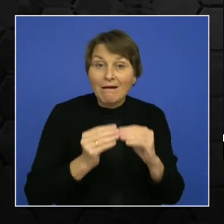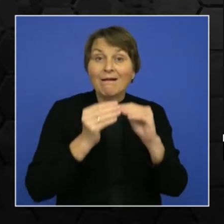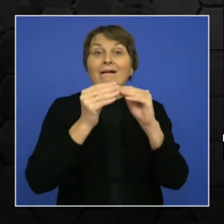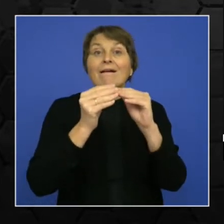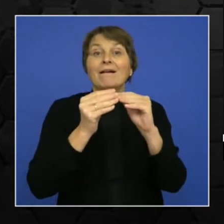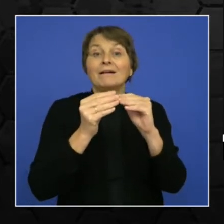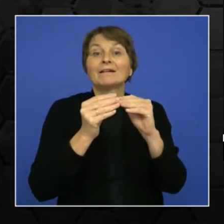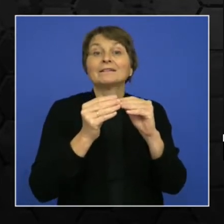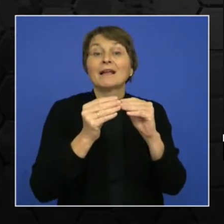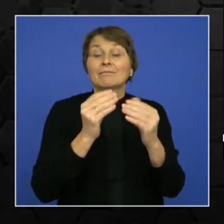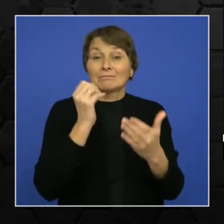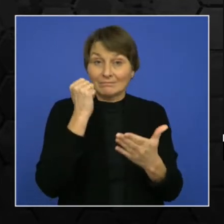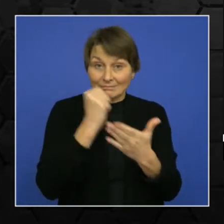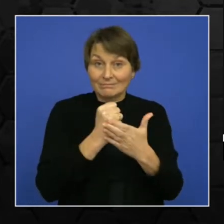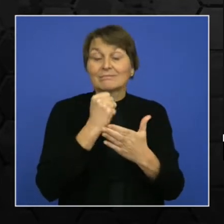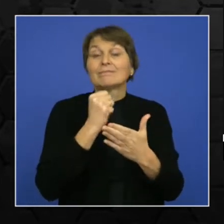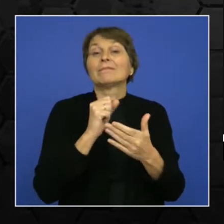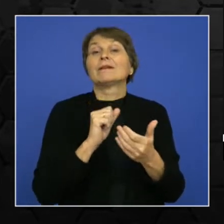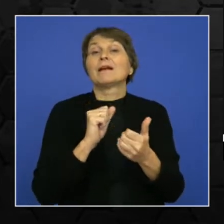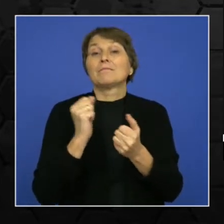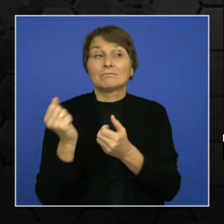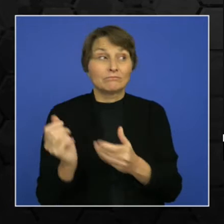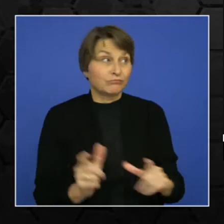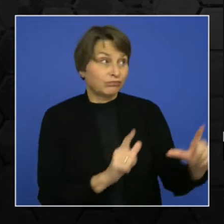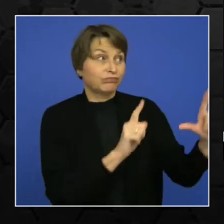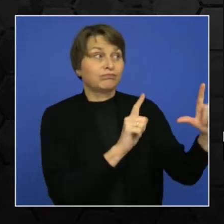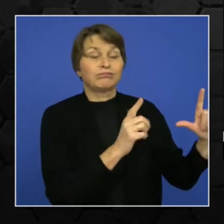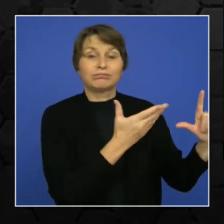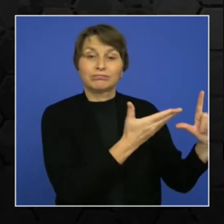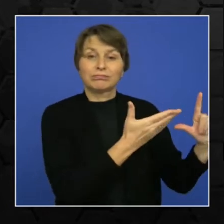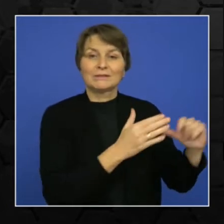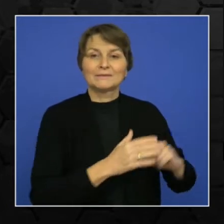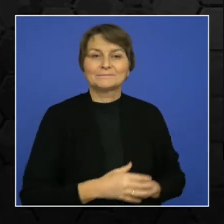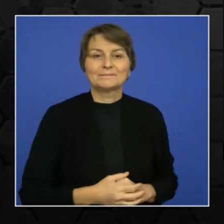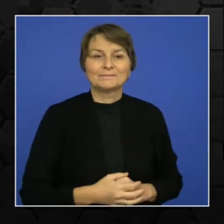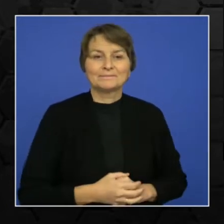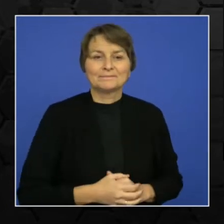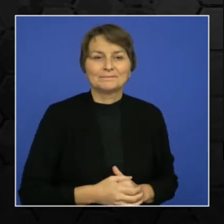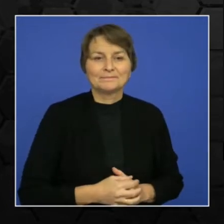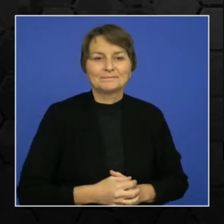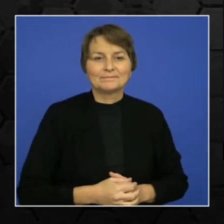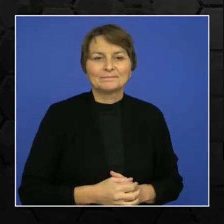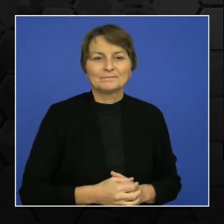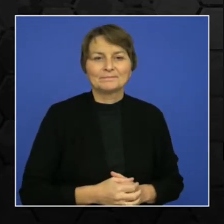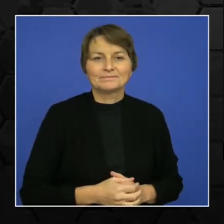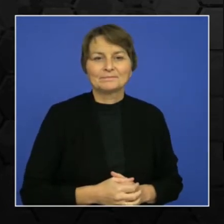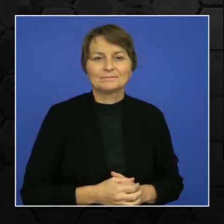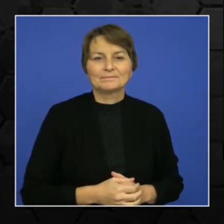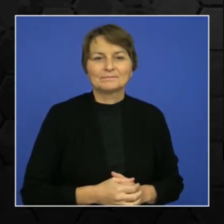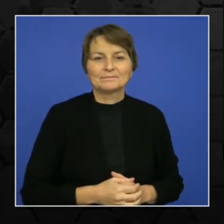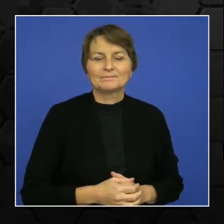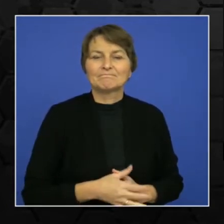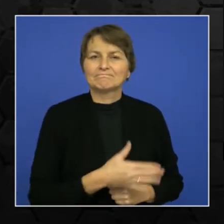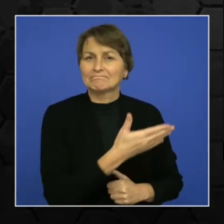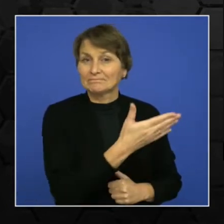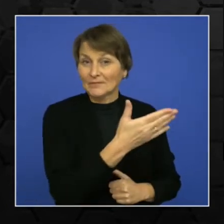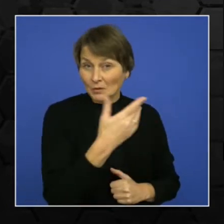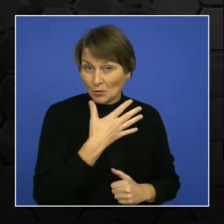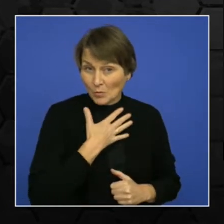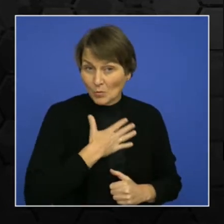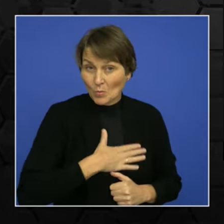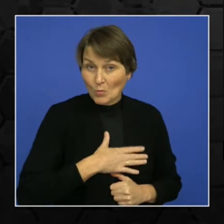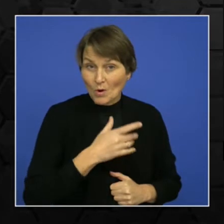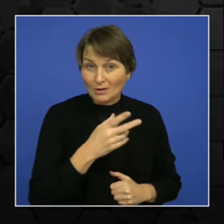passed. So I'm choosing the F0 tier. There's a paid tier as well, but if you want to follow along with this, just feel free to choose